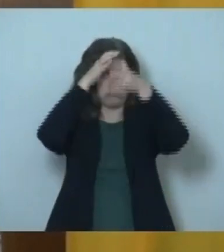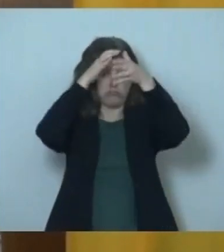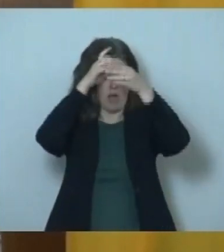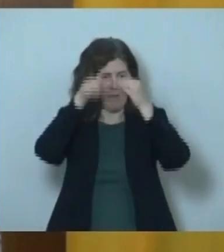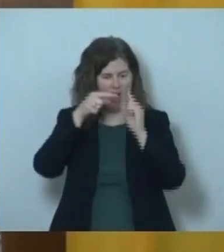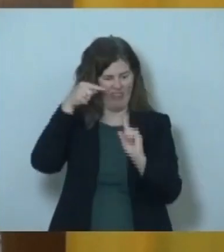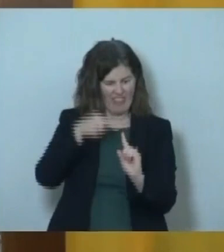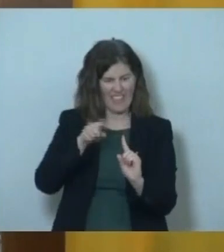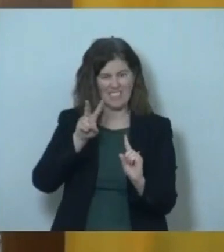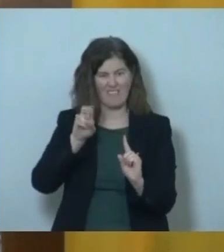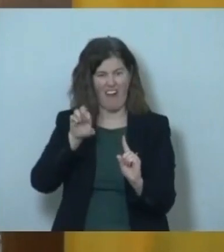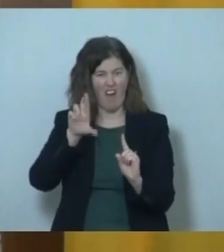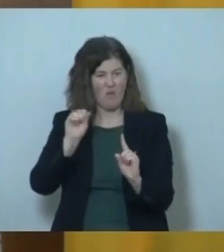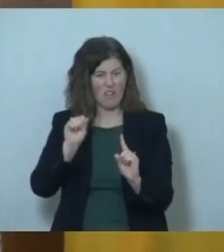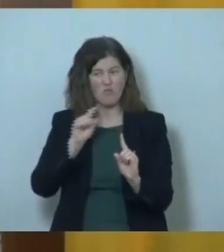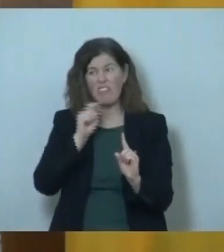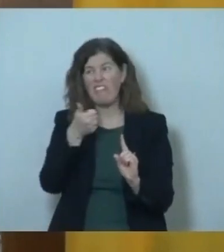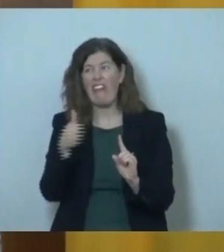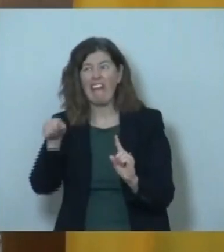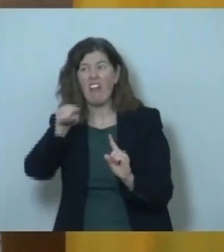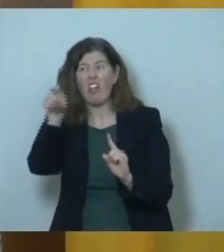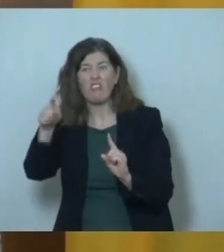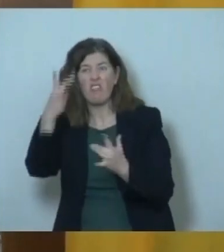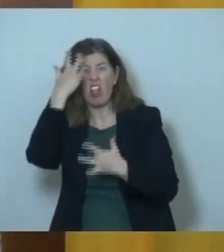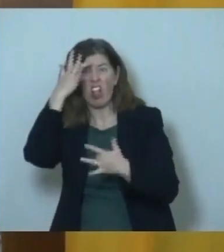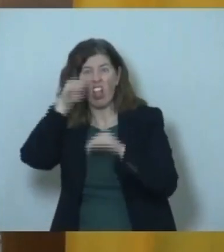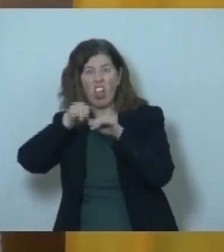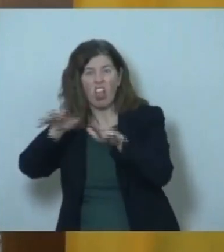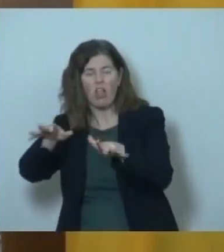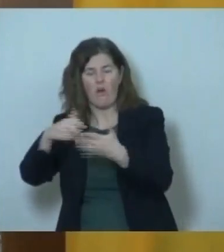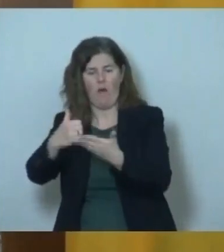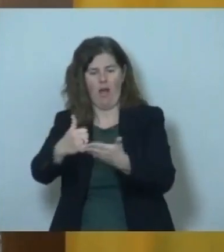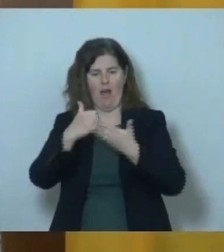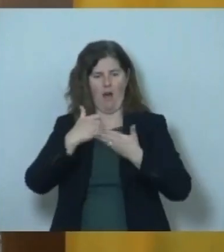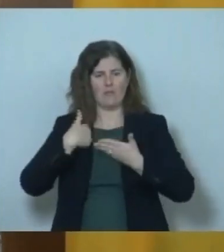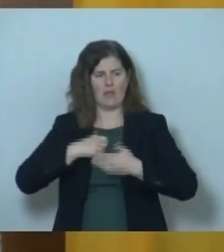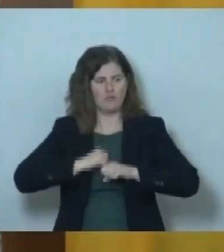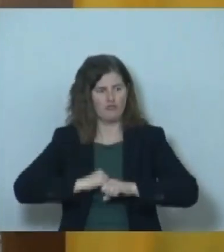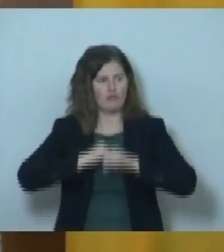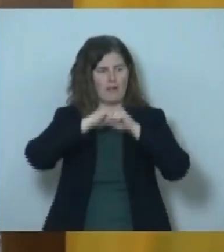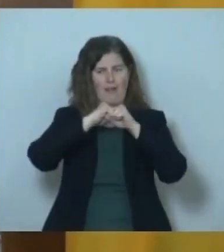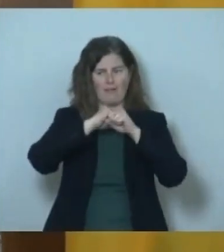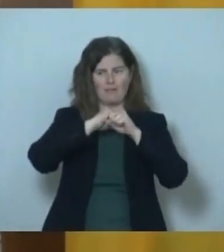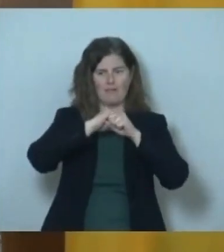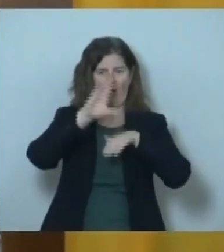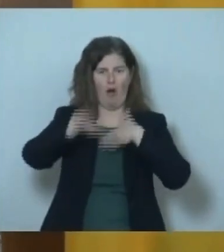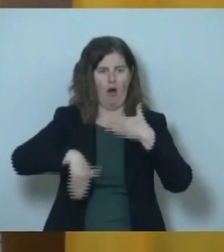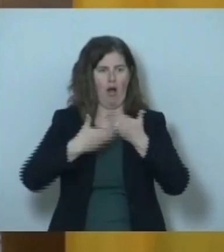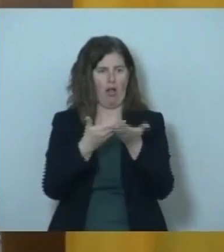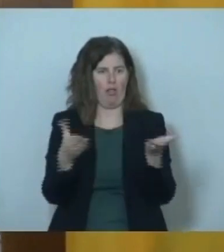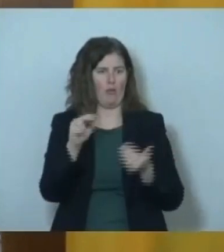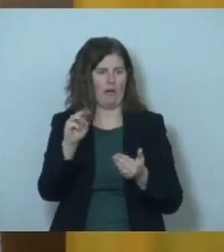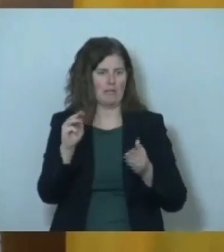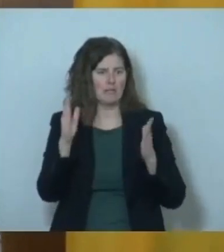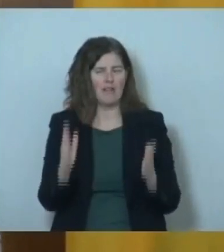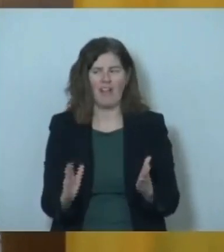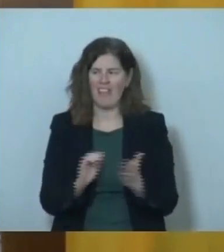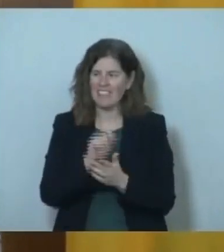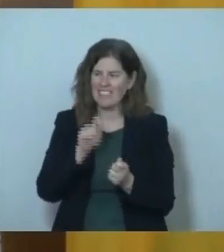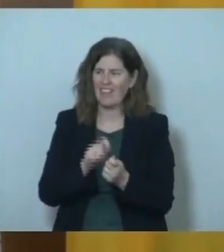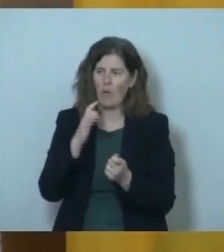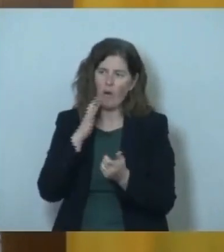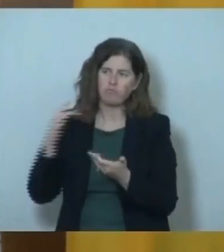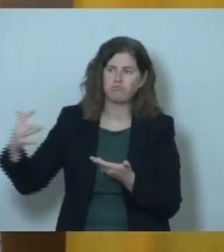particular virus and any other infectious disease helps us protect New Mexicans, and that's exactly why we gather